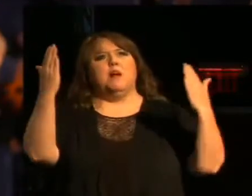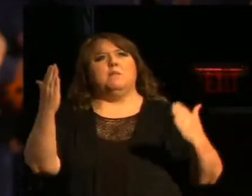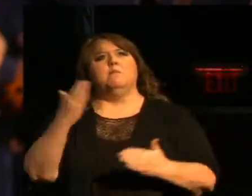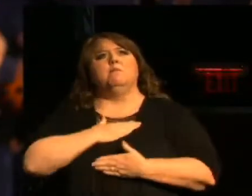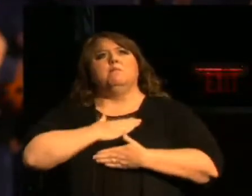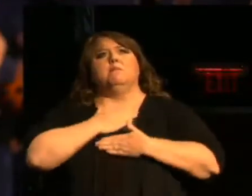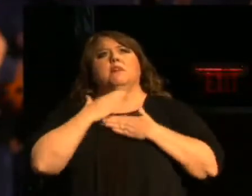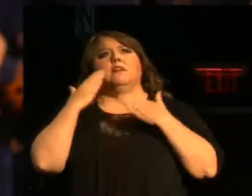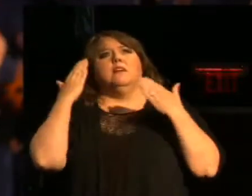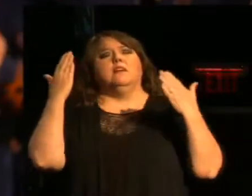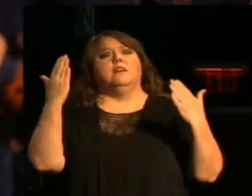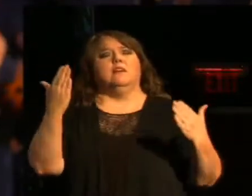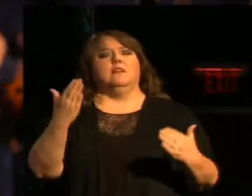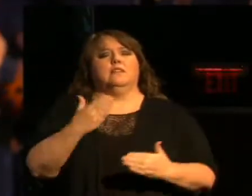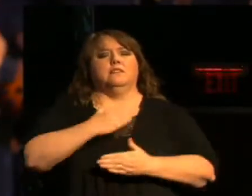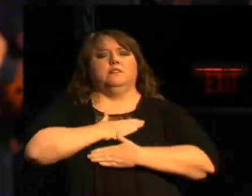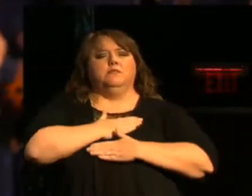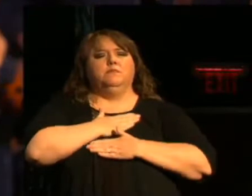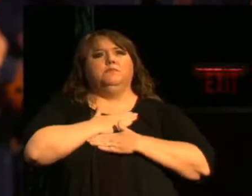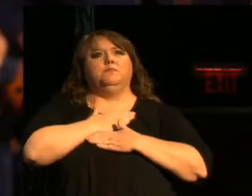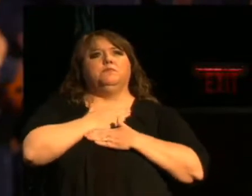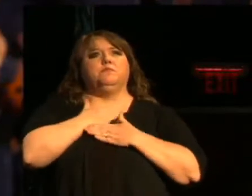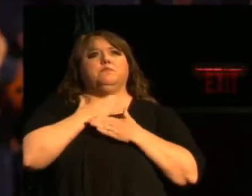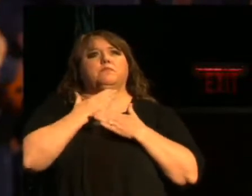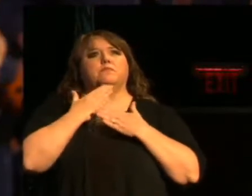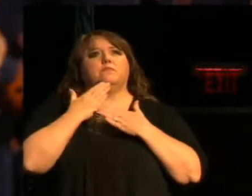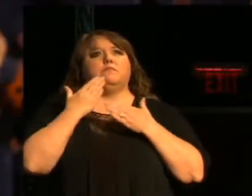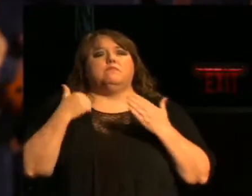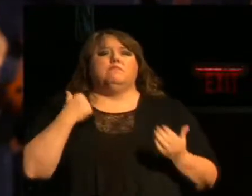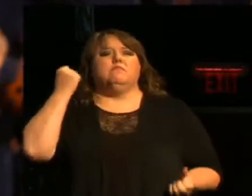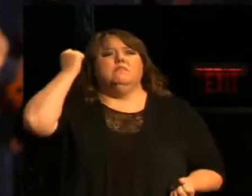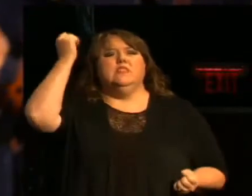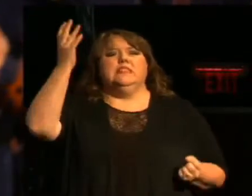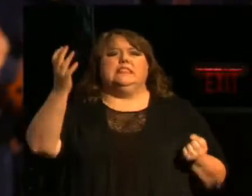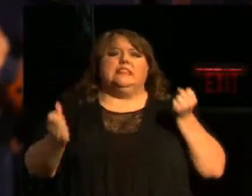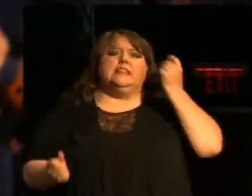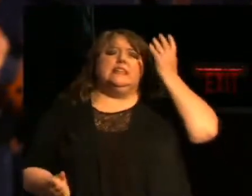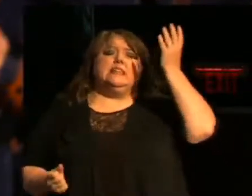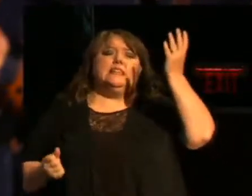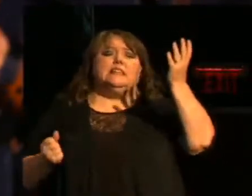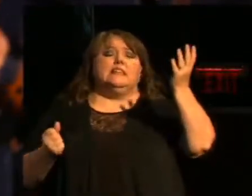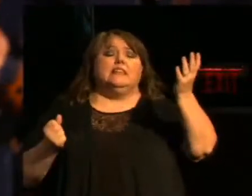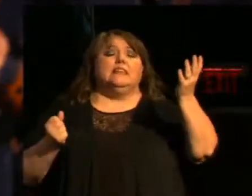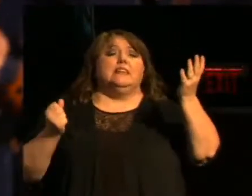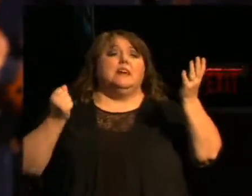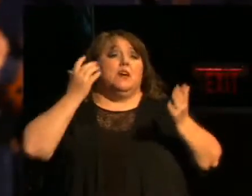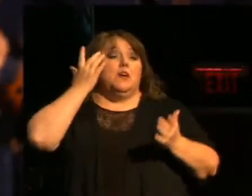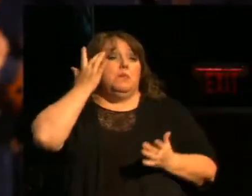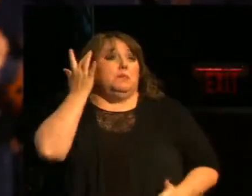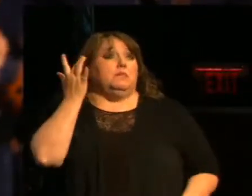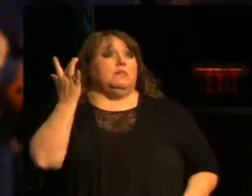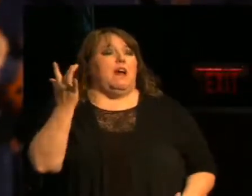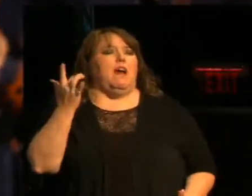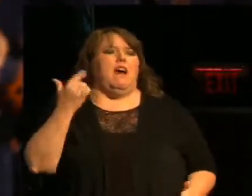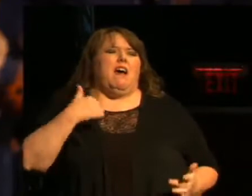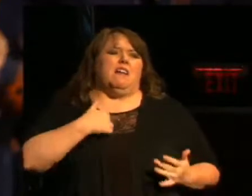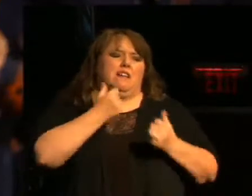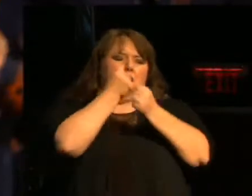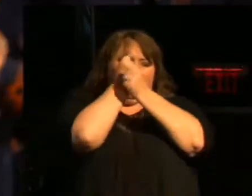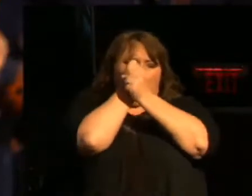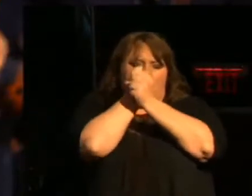Humbleness doesn't mean I give in. Humbleness means I give in to me and I give it to God. See,